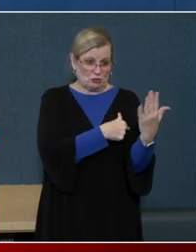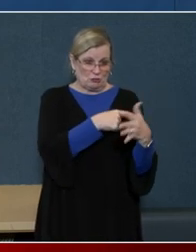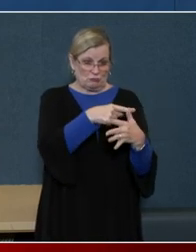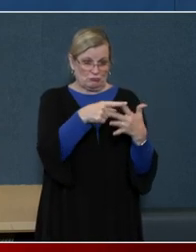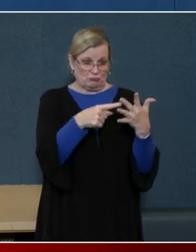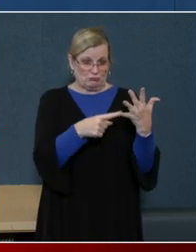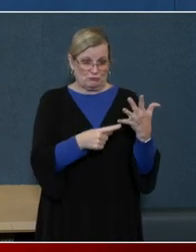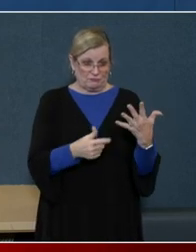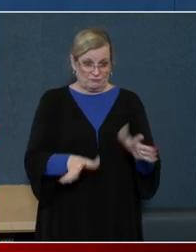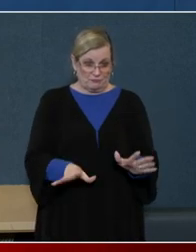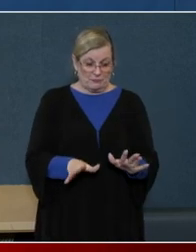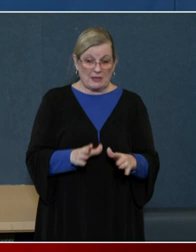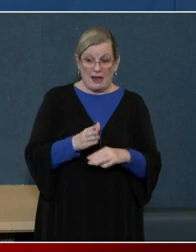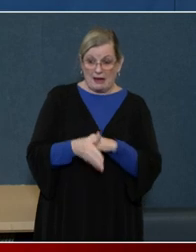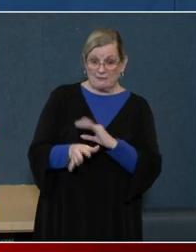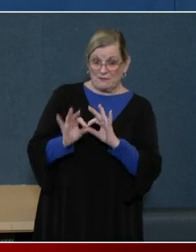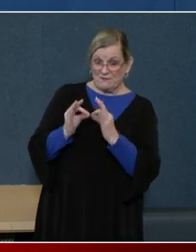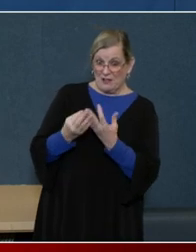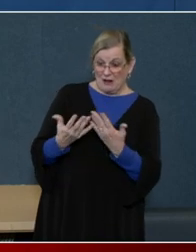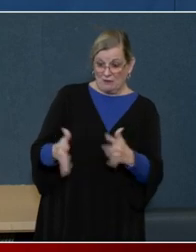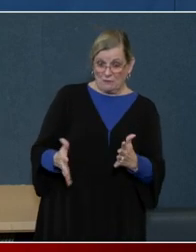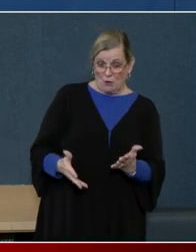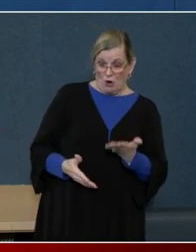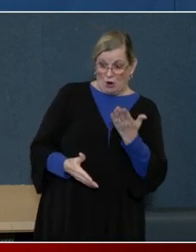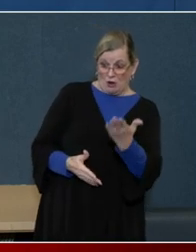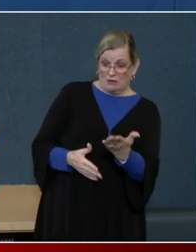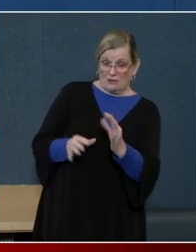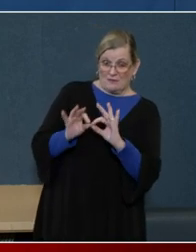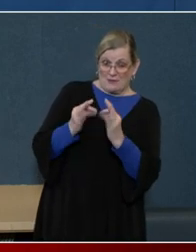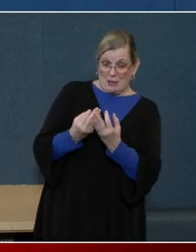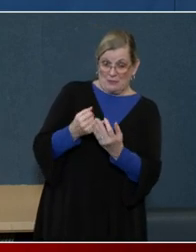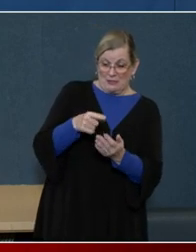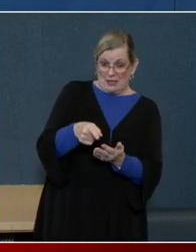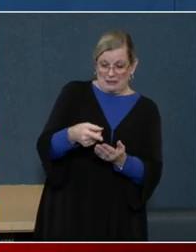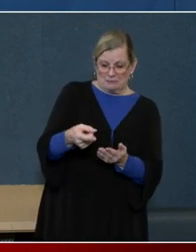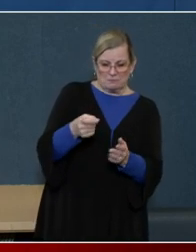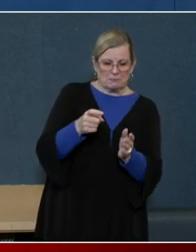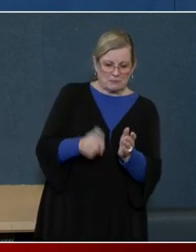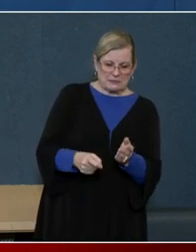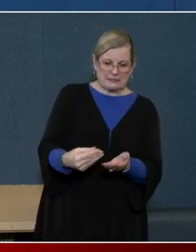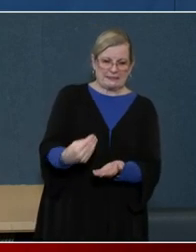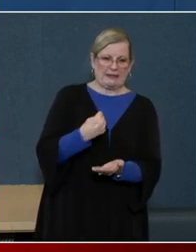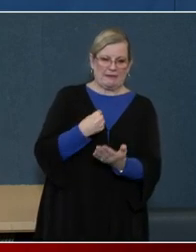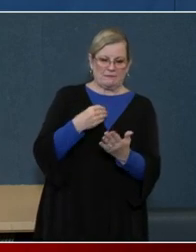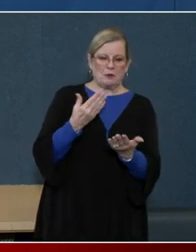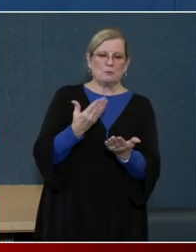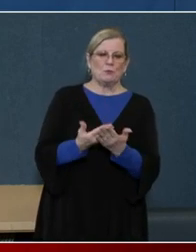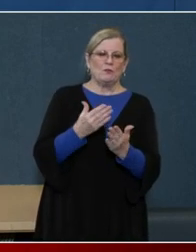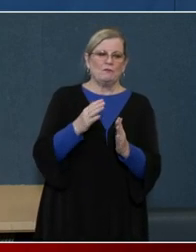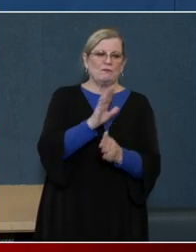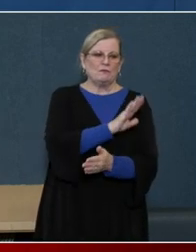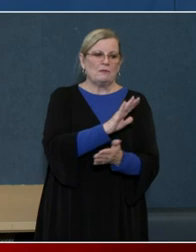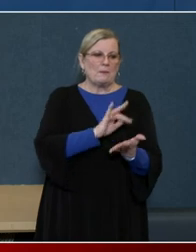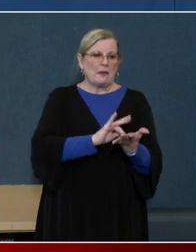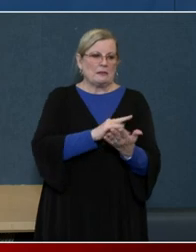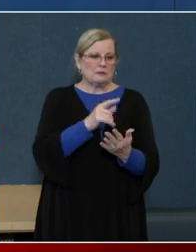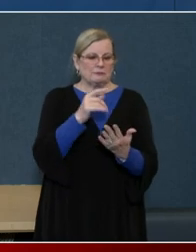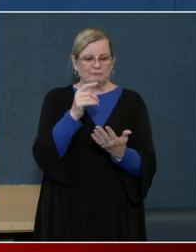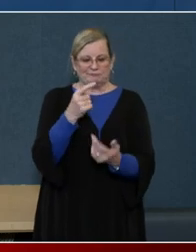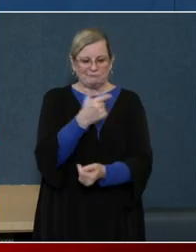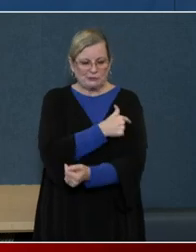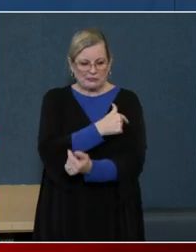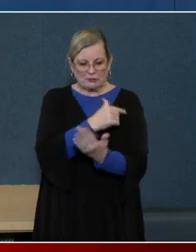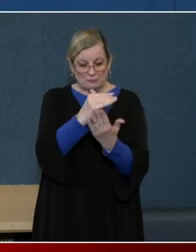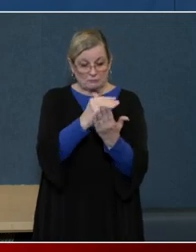offer, they must provide immunization certification for their student to participate in in-person